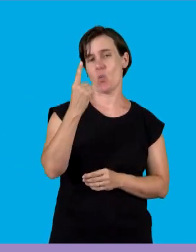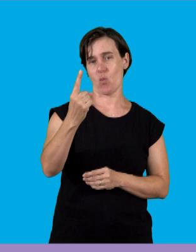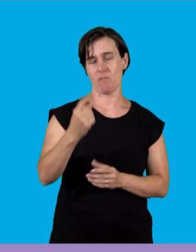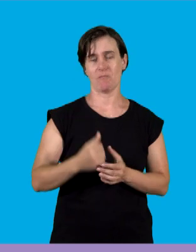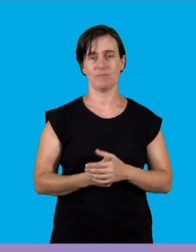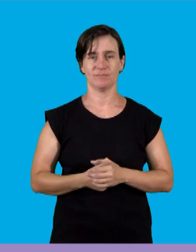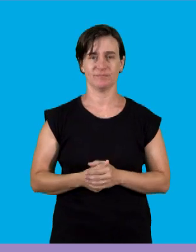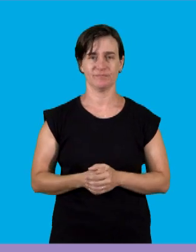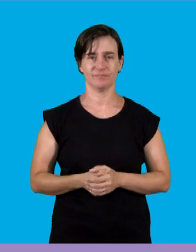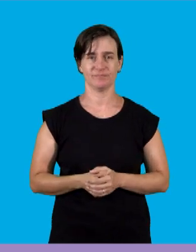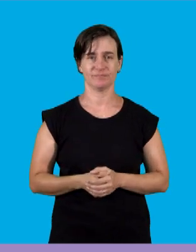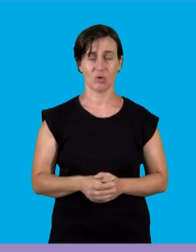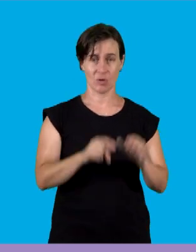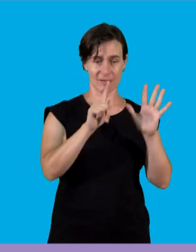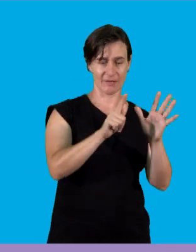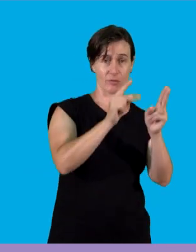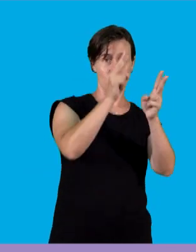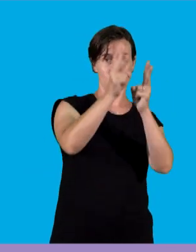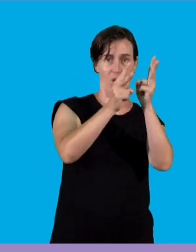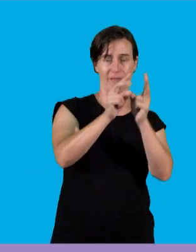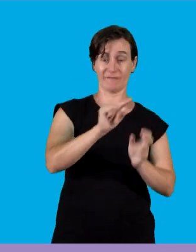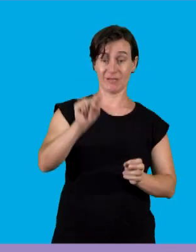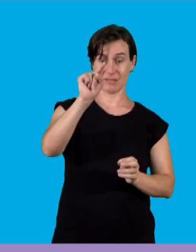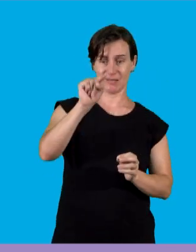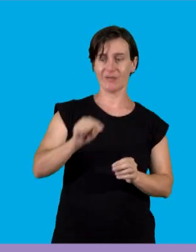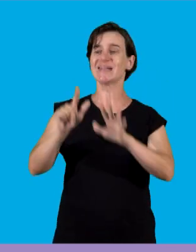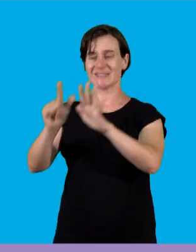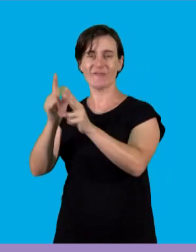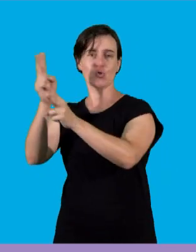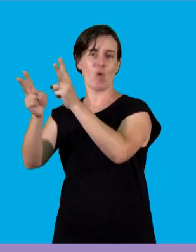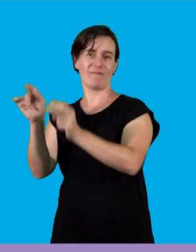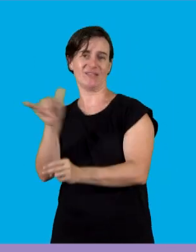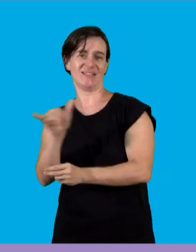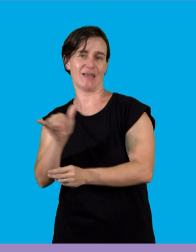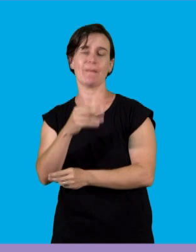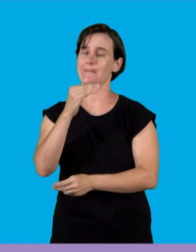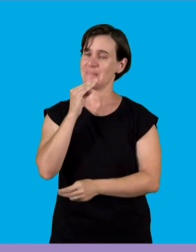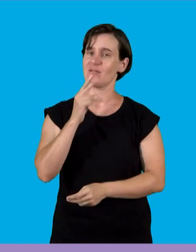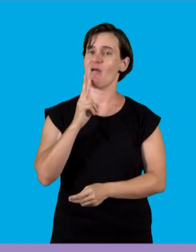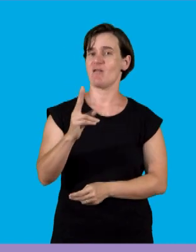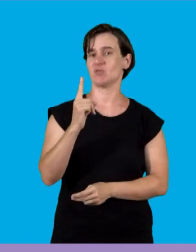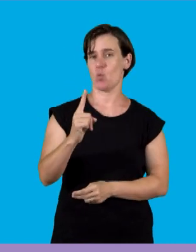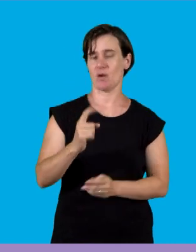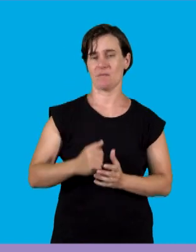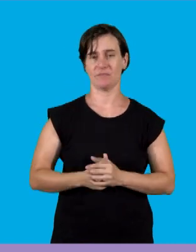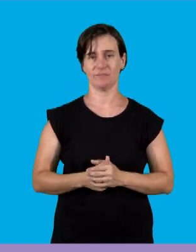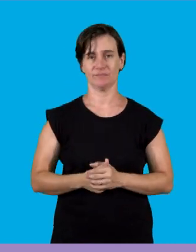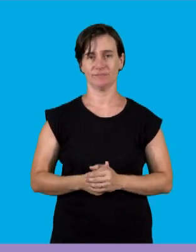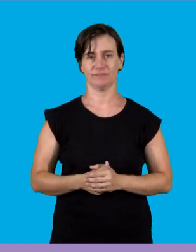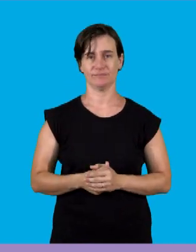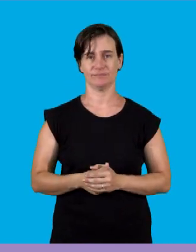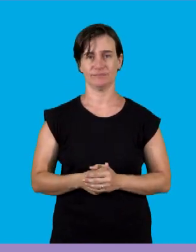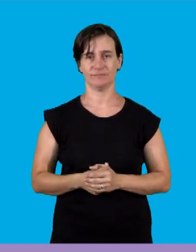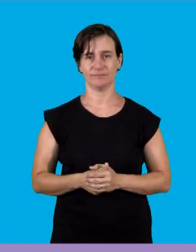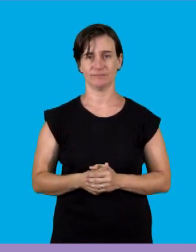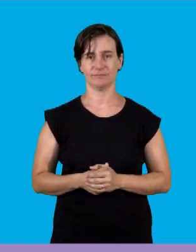equals to 1. So because we have 7 exponent 12 divided by 7 exponent 12, then this is equals